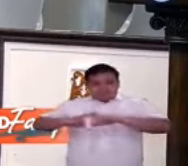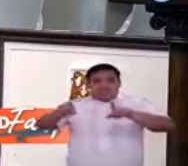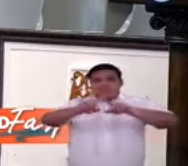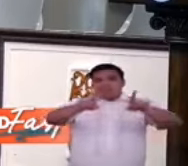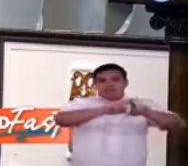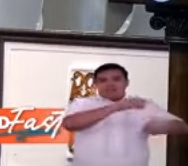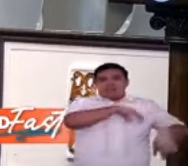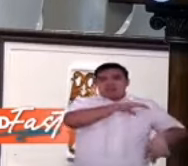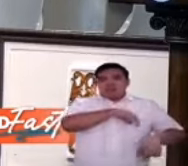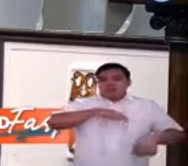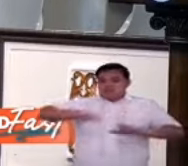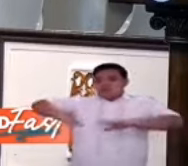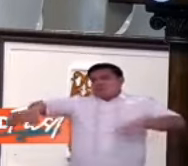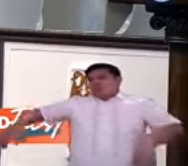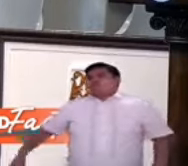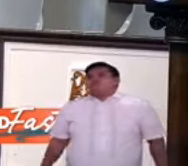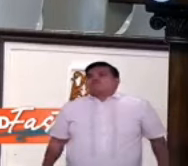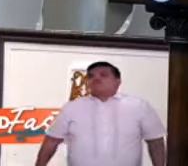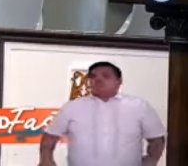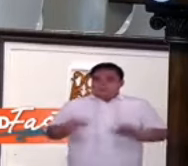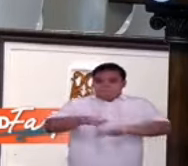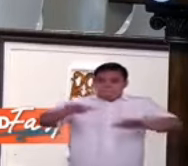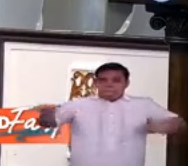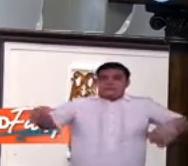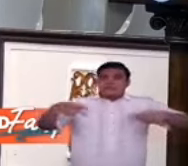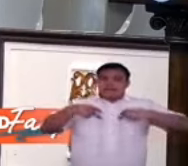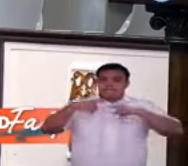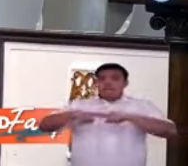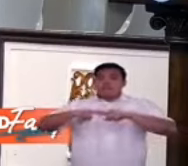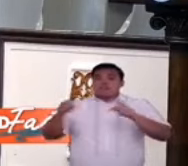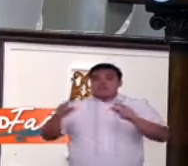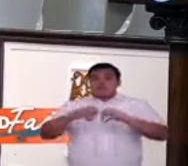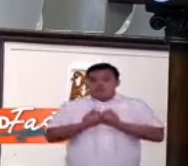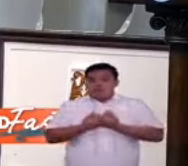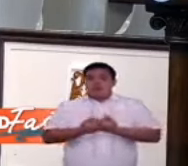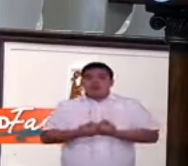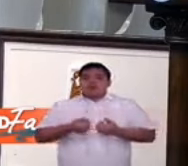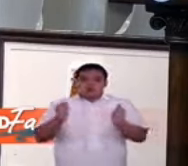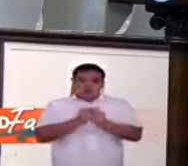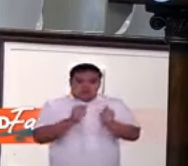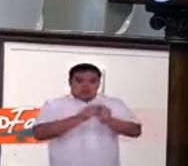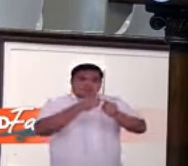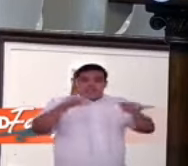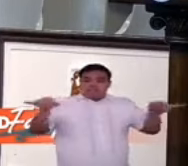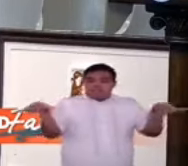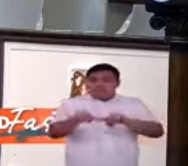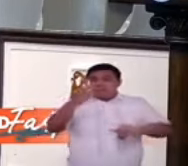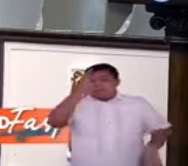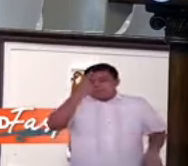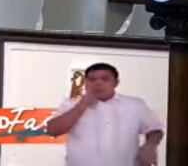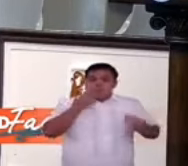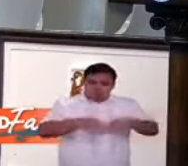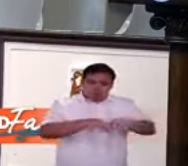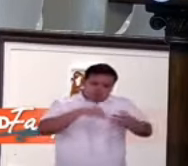sila. Children are different. It is incredible how different children can be with the same parents. Study